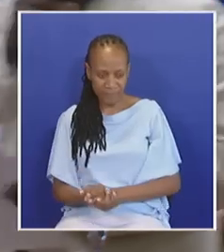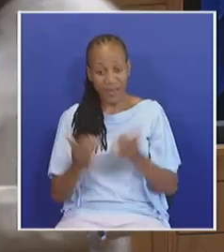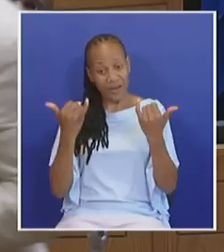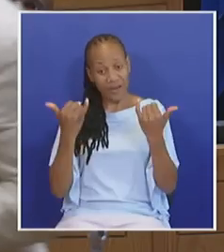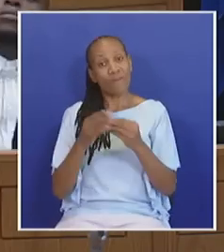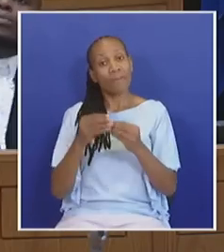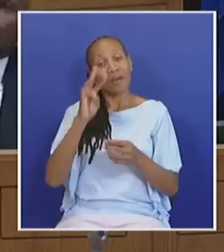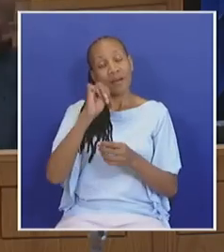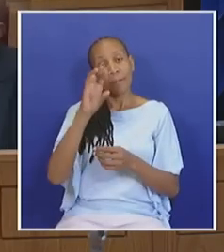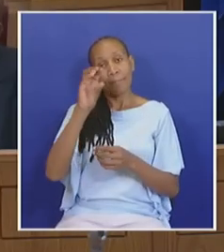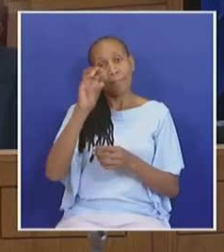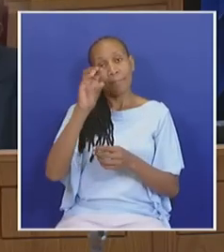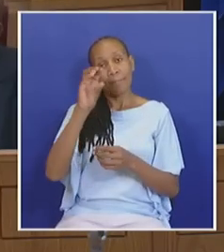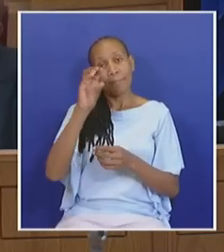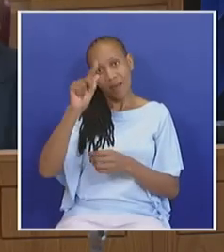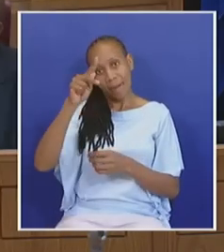Mohapi.